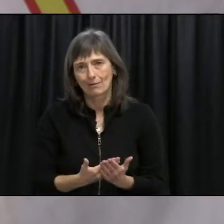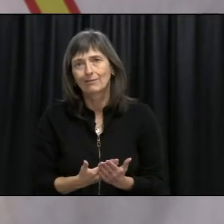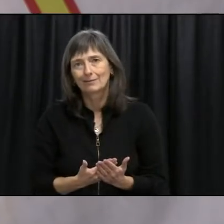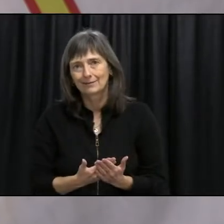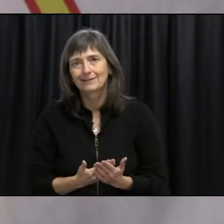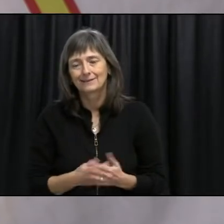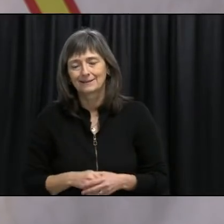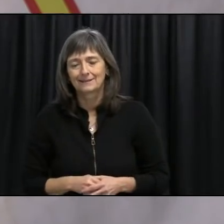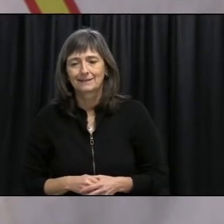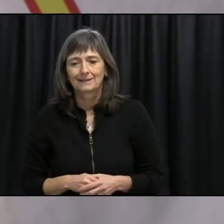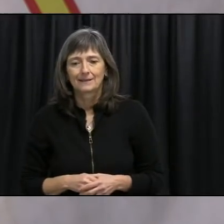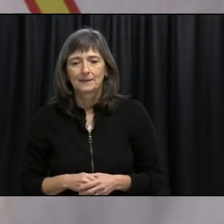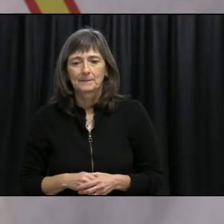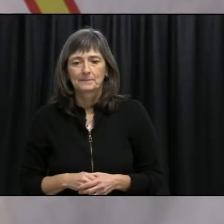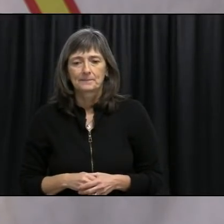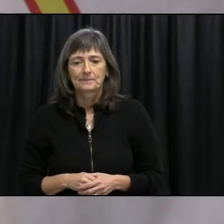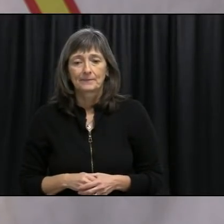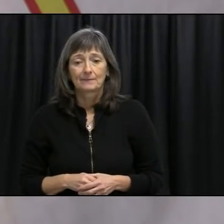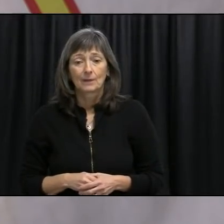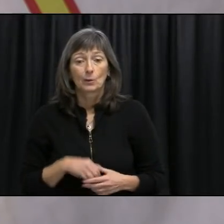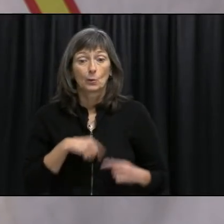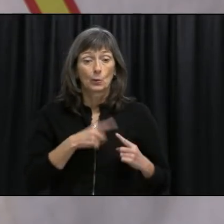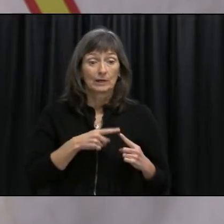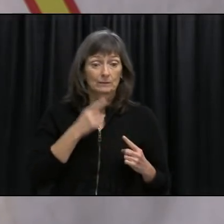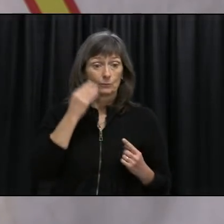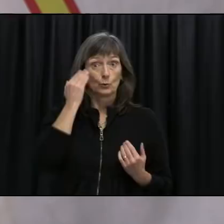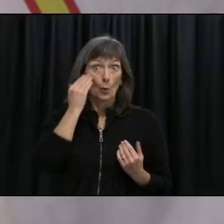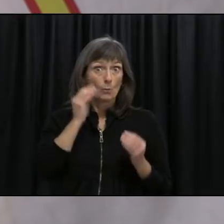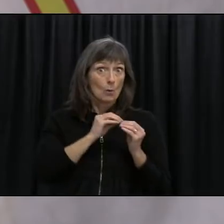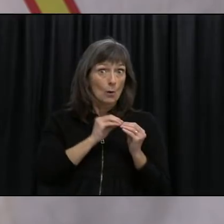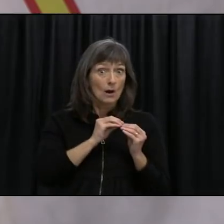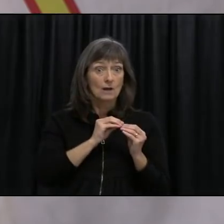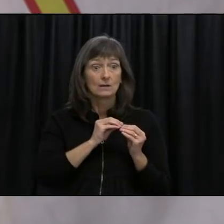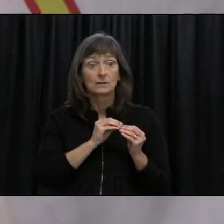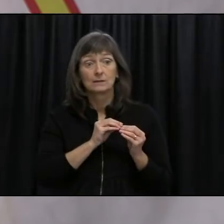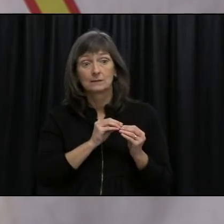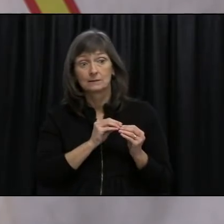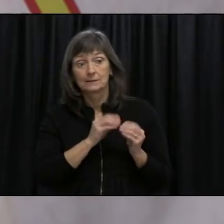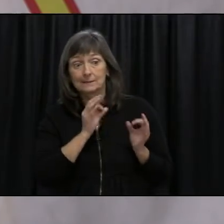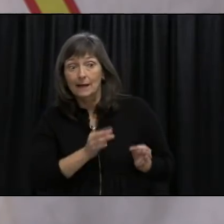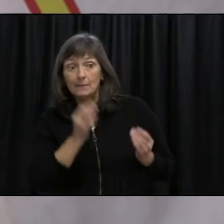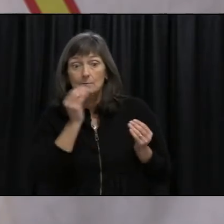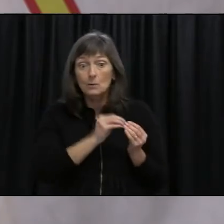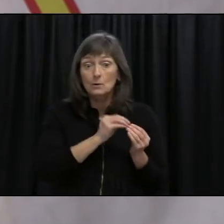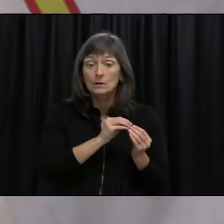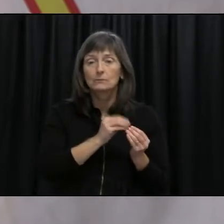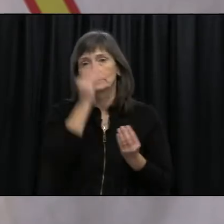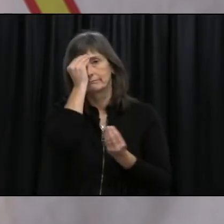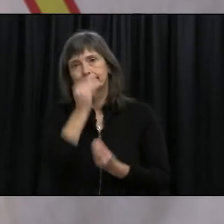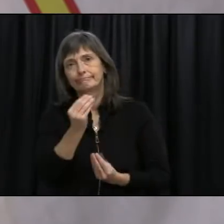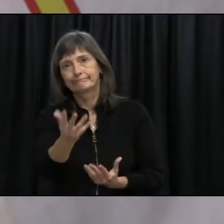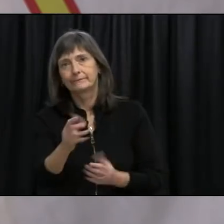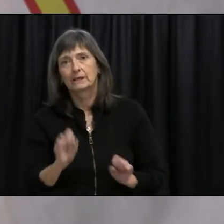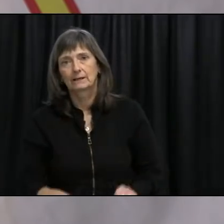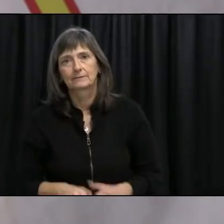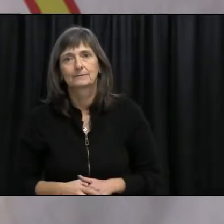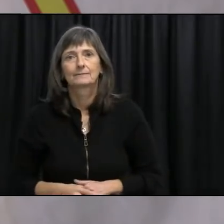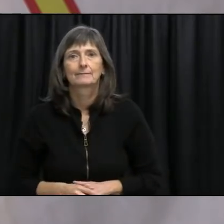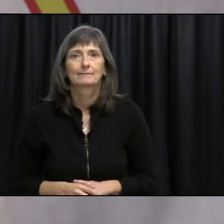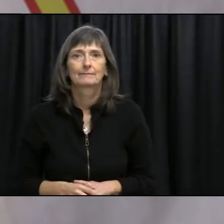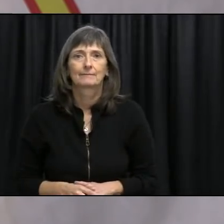When we have more information, I guess we'll be able to share that.